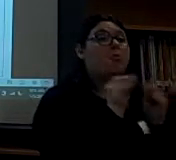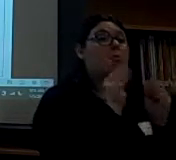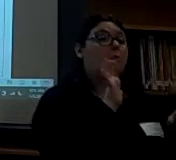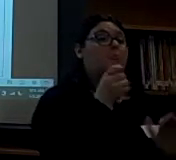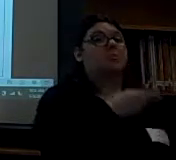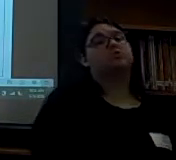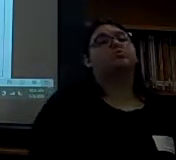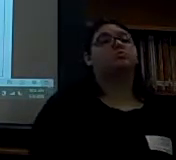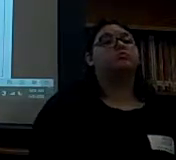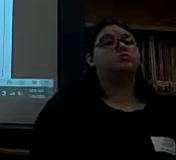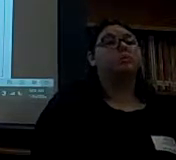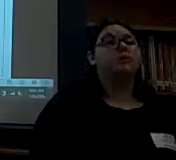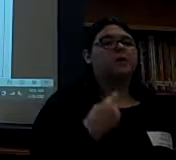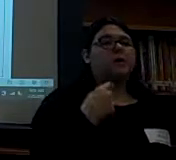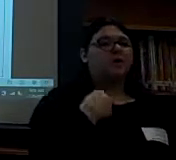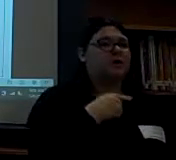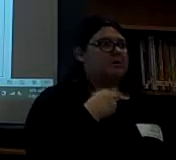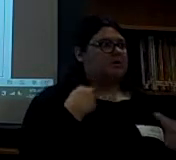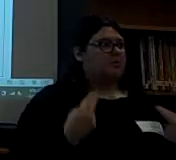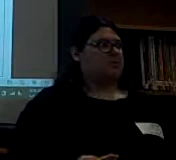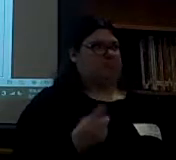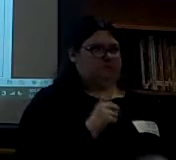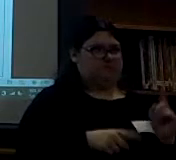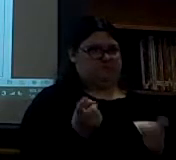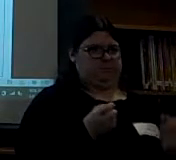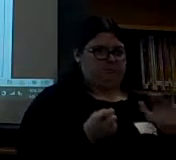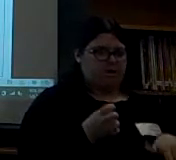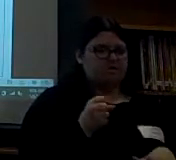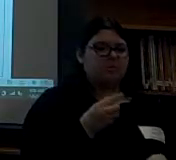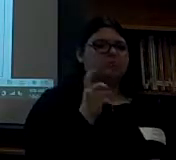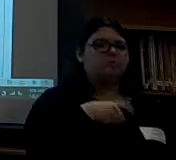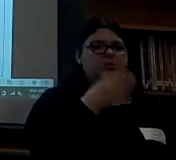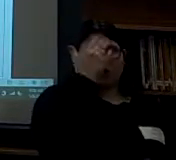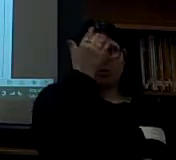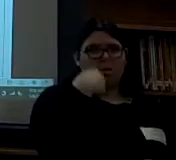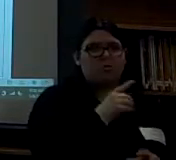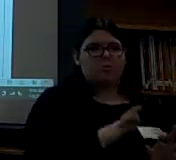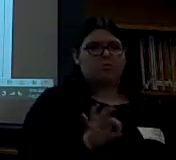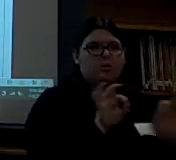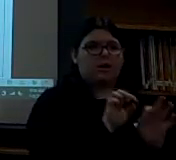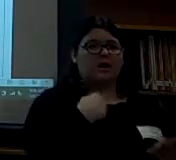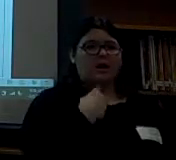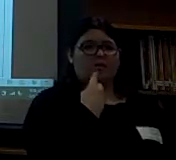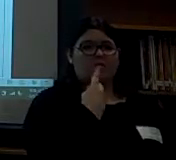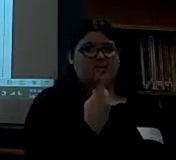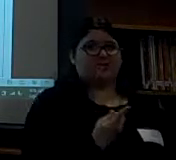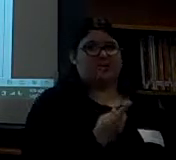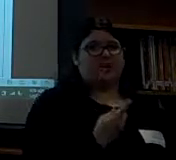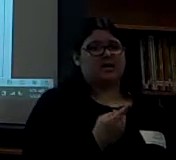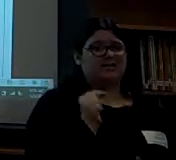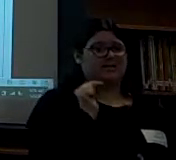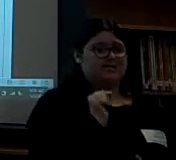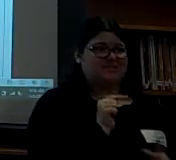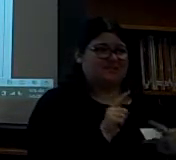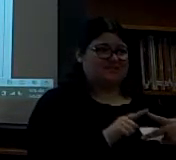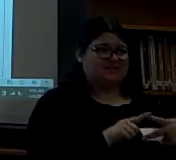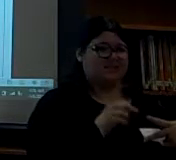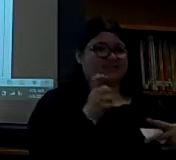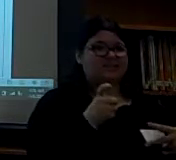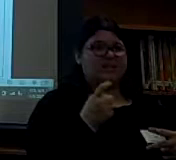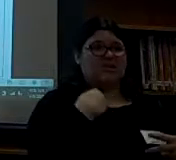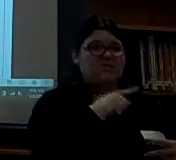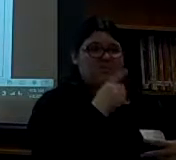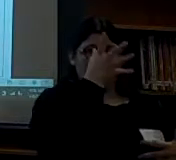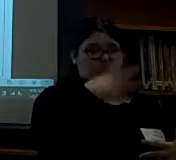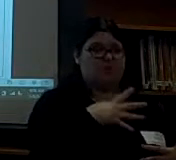than you do. And as human beings, we can't handle that. So we need to know we matter, and I would argue that this is the need where we as